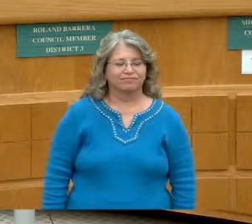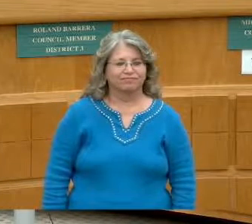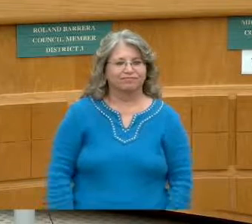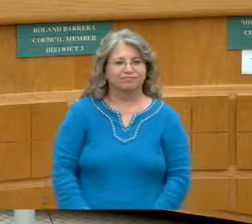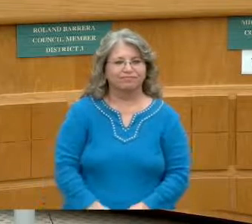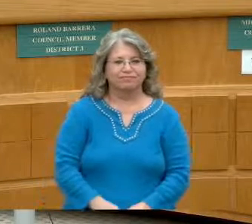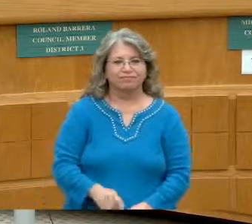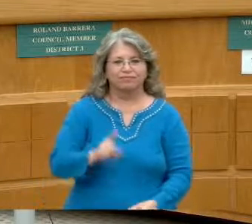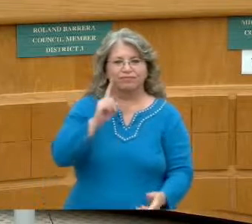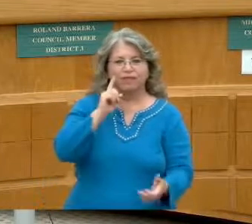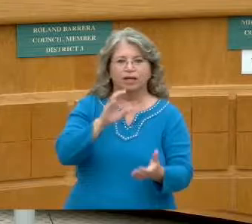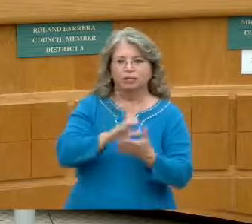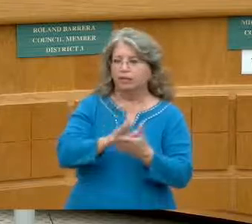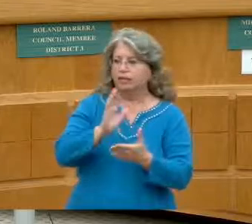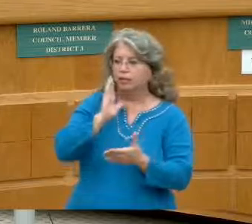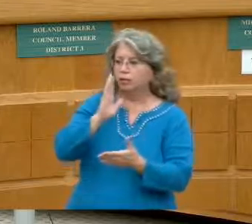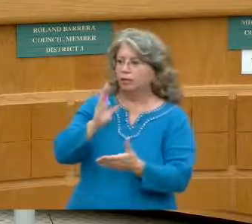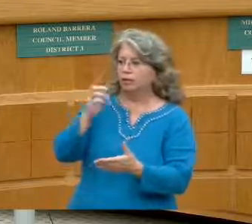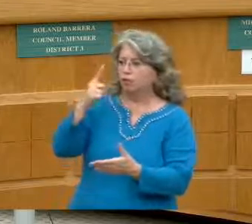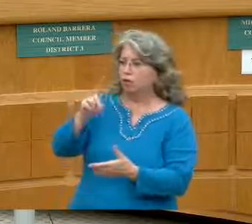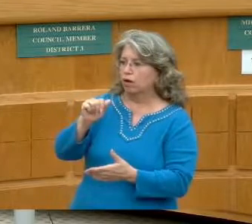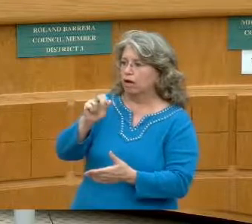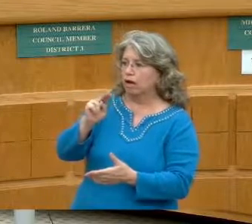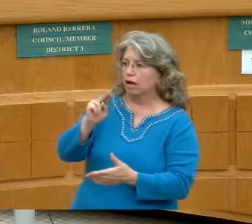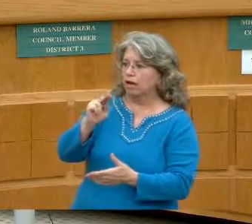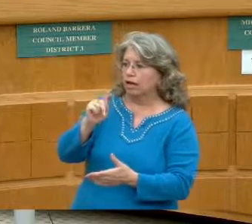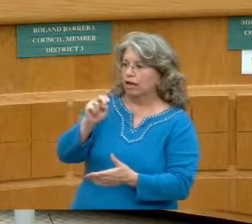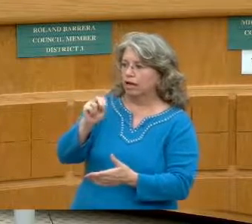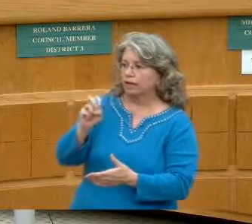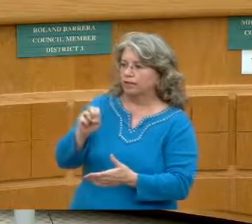I believe this will end up being for Annette. Okay, Annette?